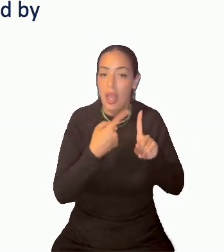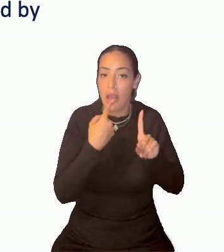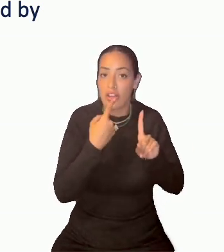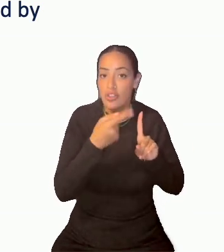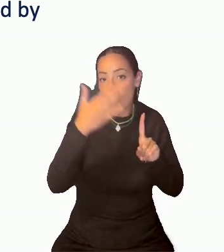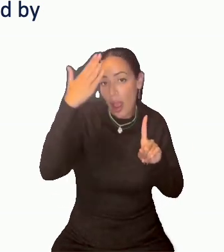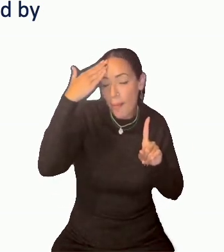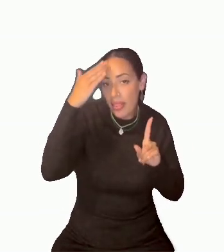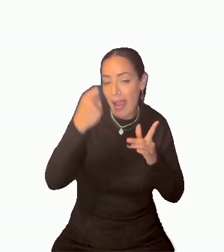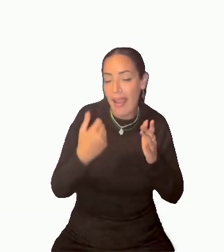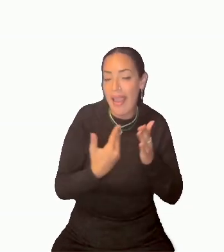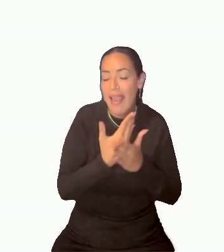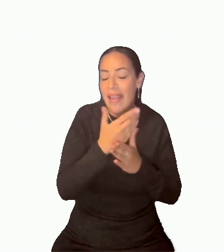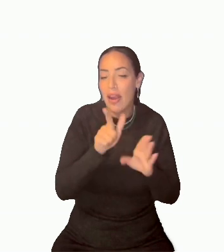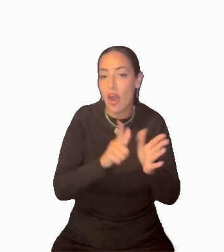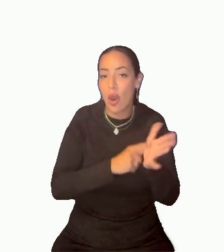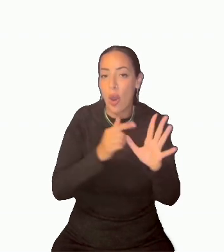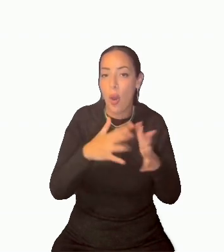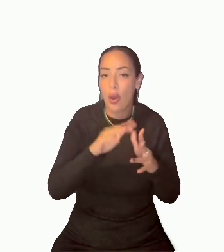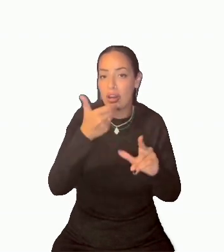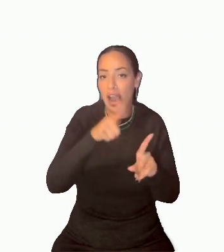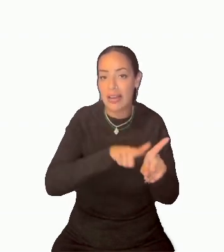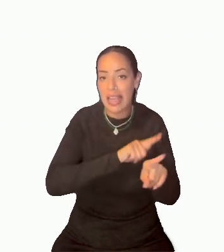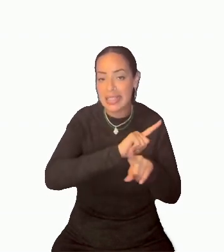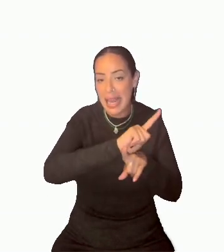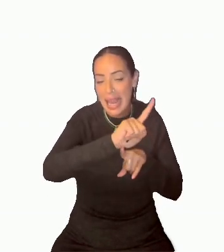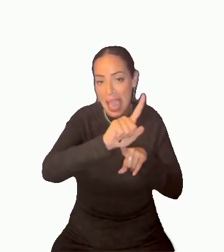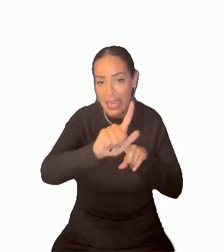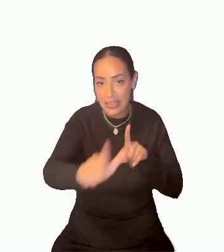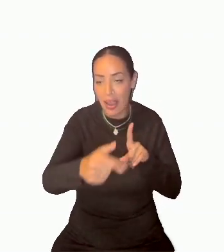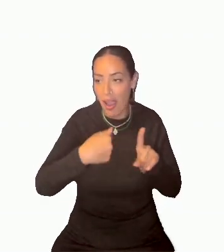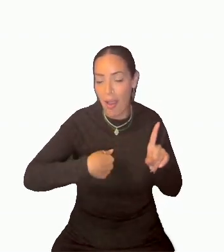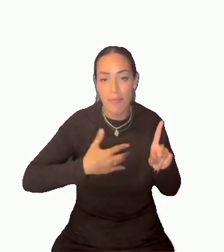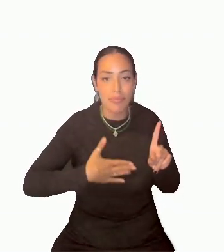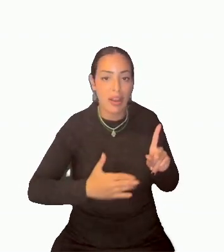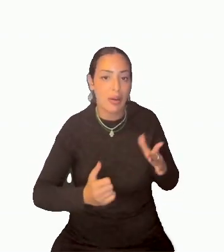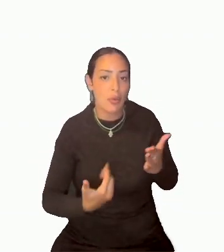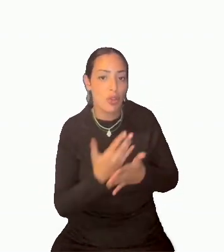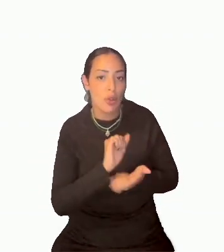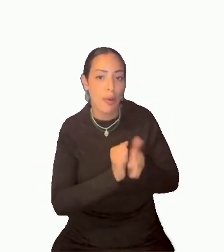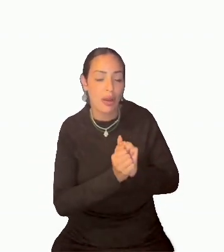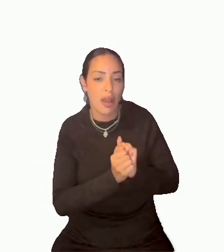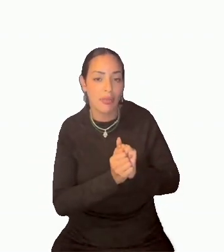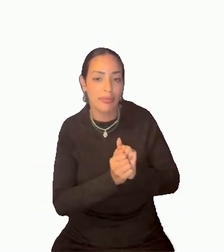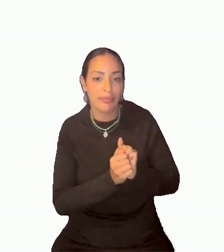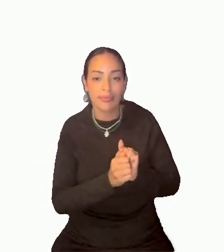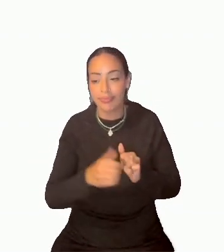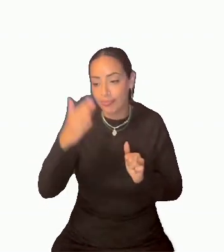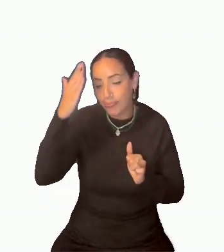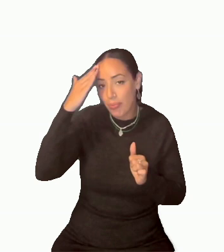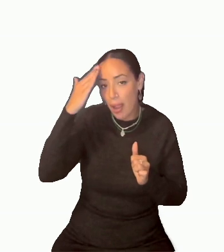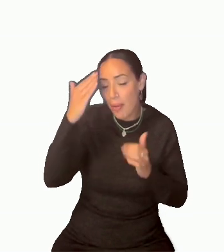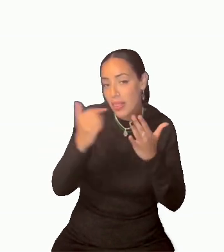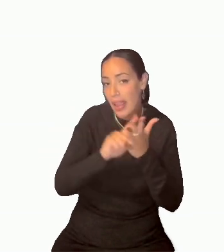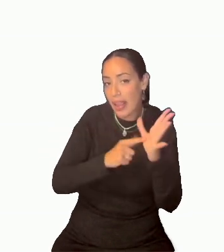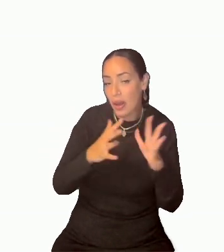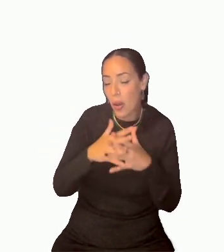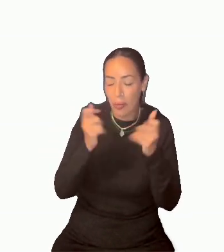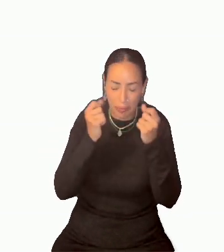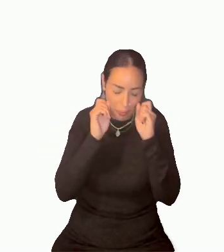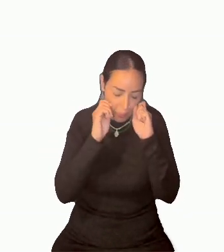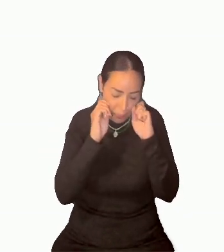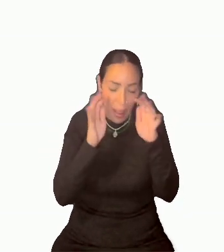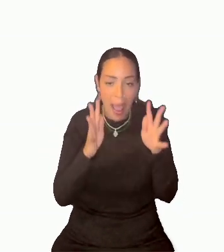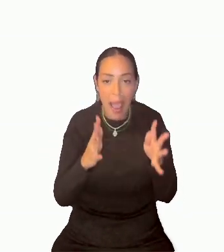her new partner. She says, "The day I told them I was pregnant last summer, my mother-in-law immediately burst into